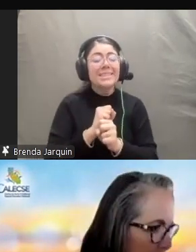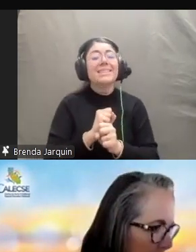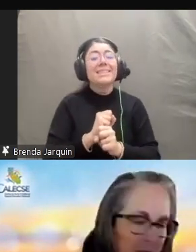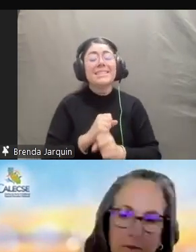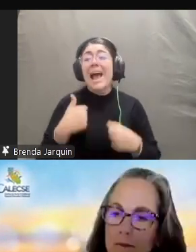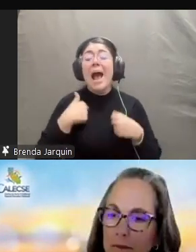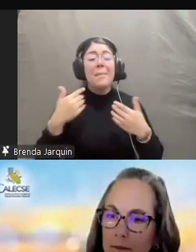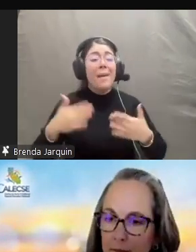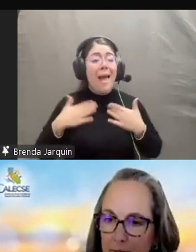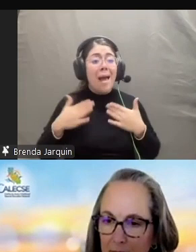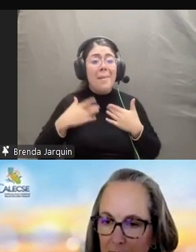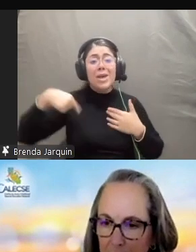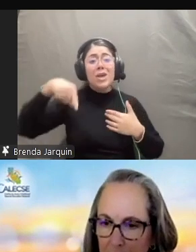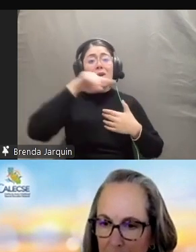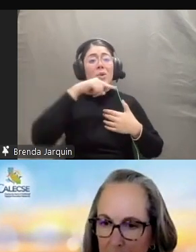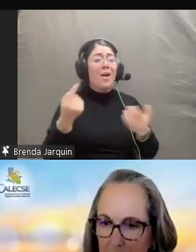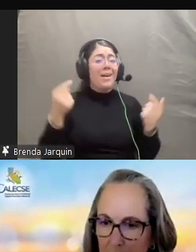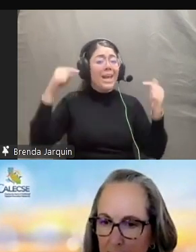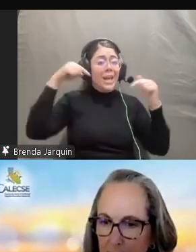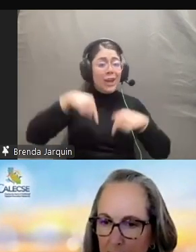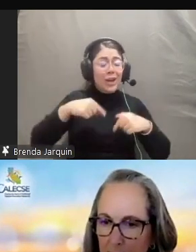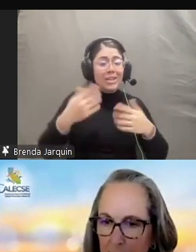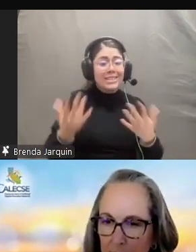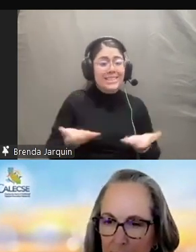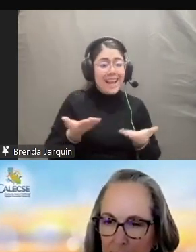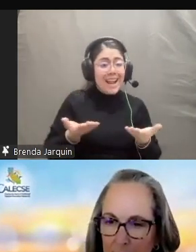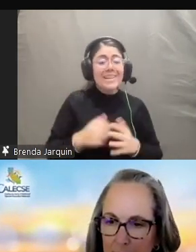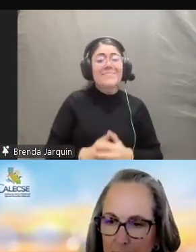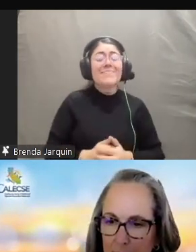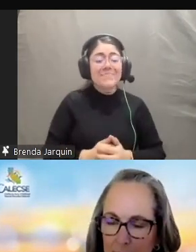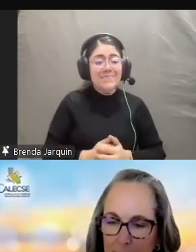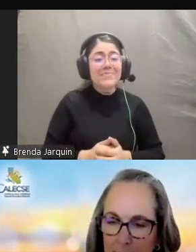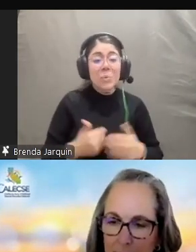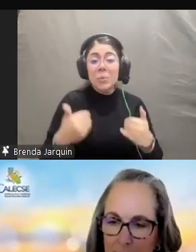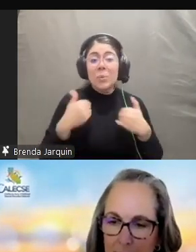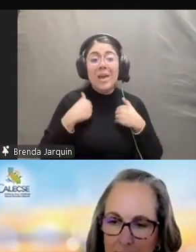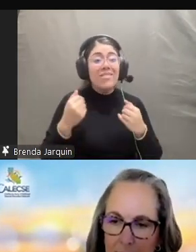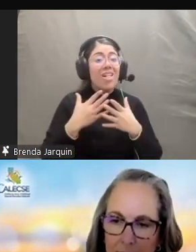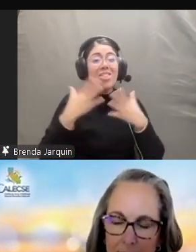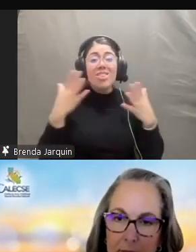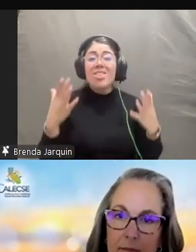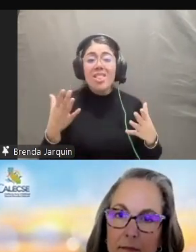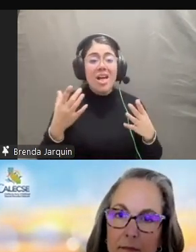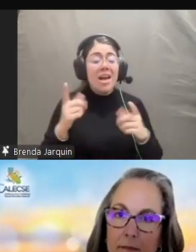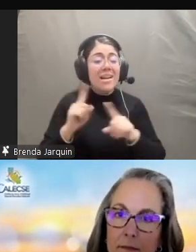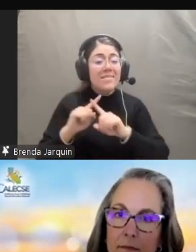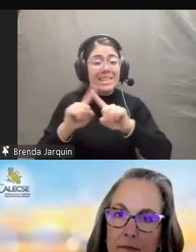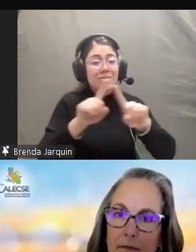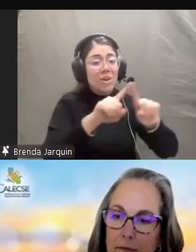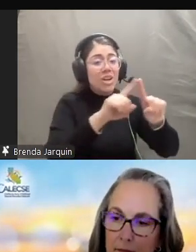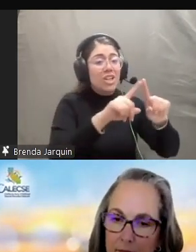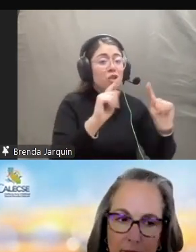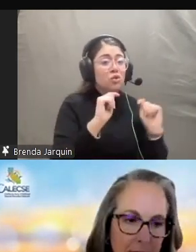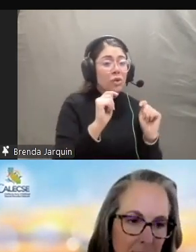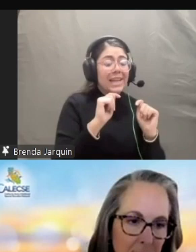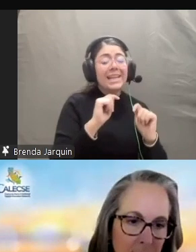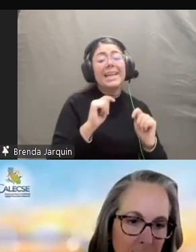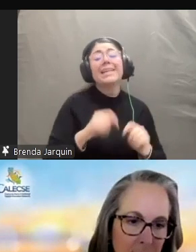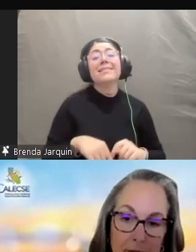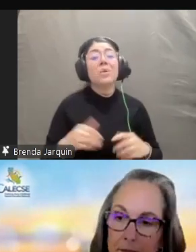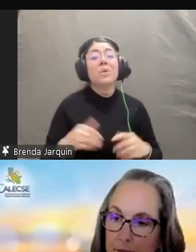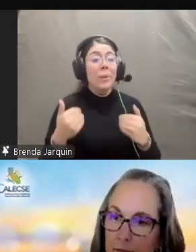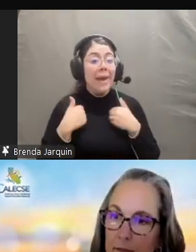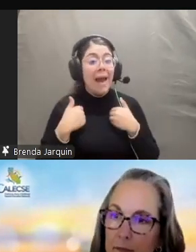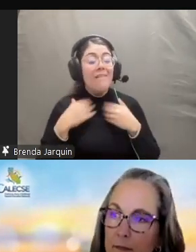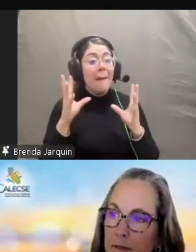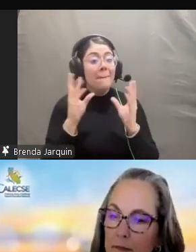of great resources. Like they said, they're available on our website. We offer a lot of other trainings. We have our symposium coming up in October. We